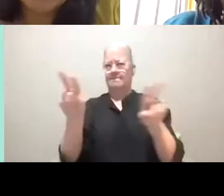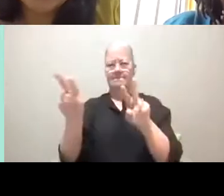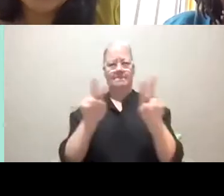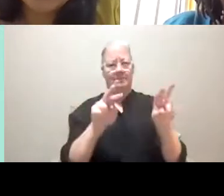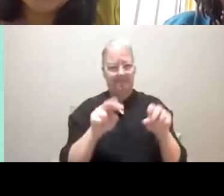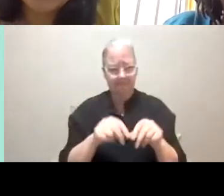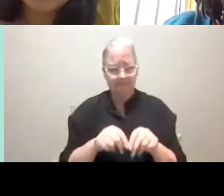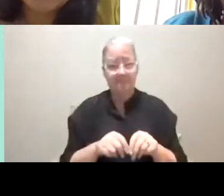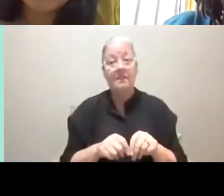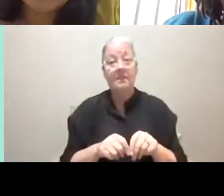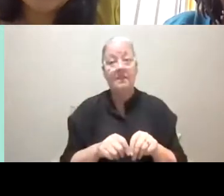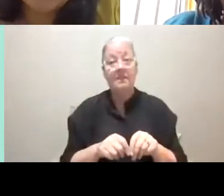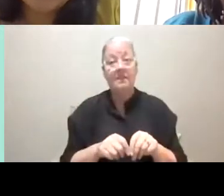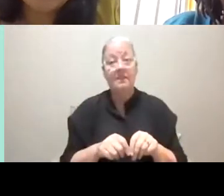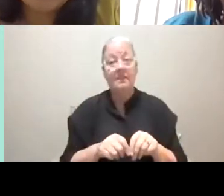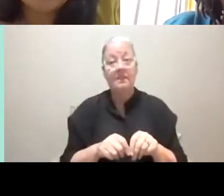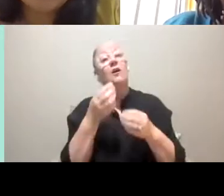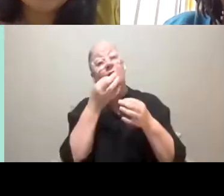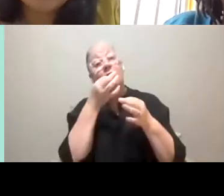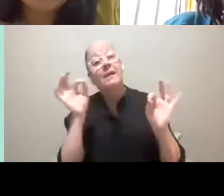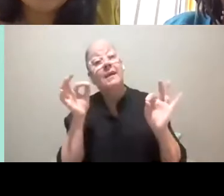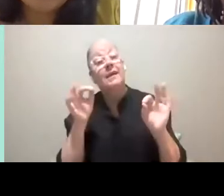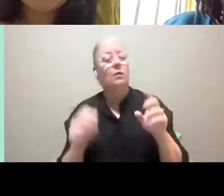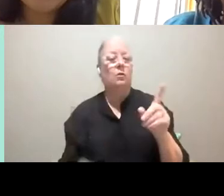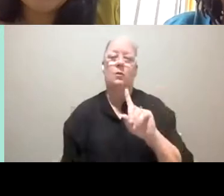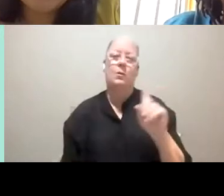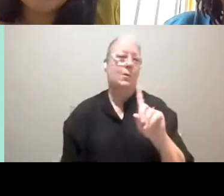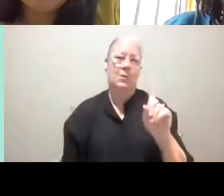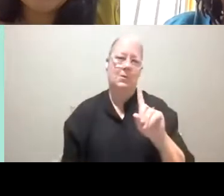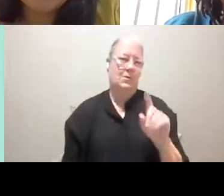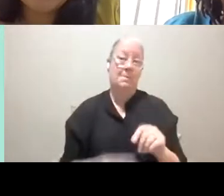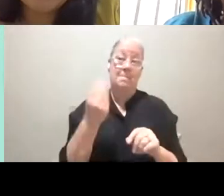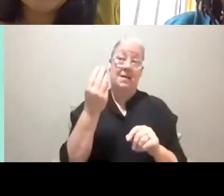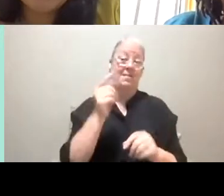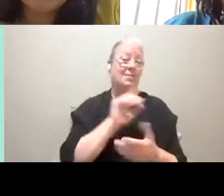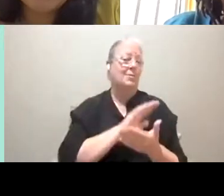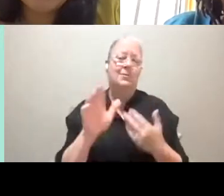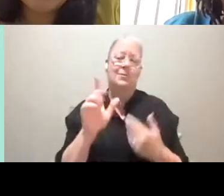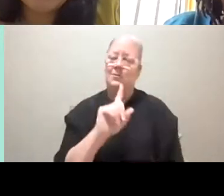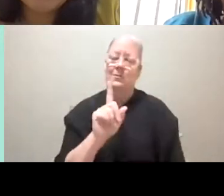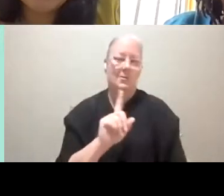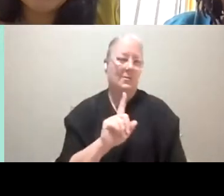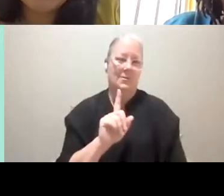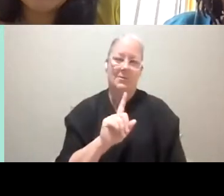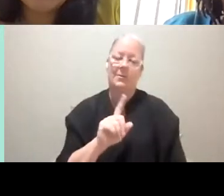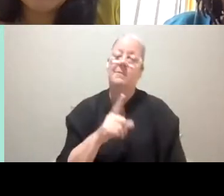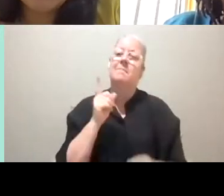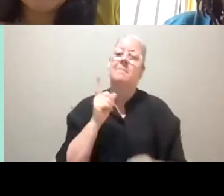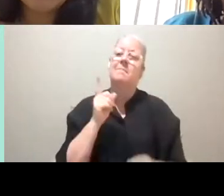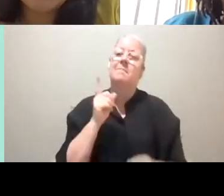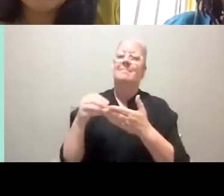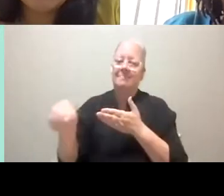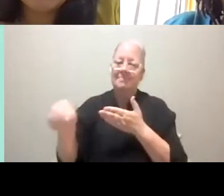free. I'll go on. We do have